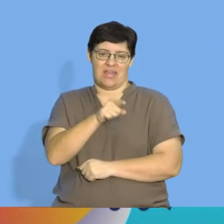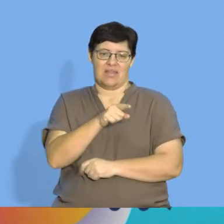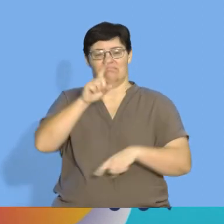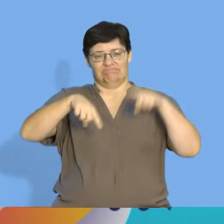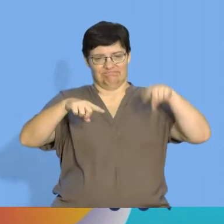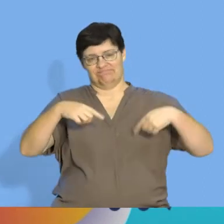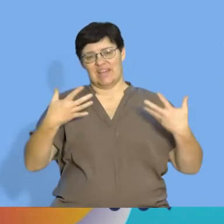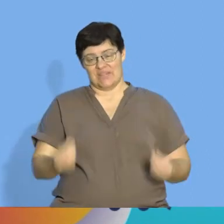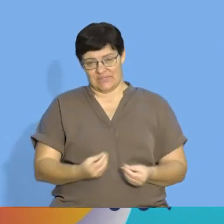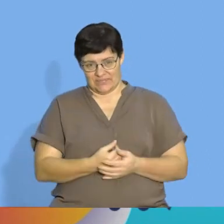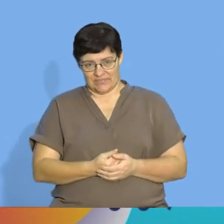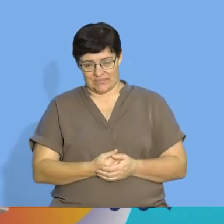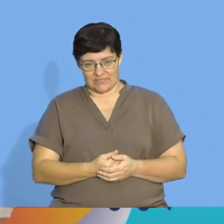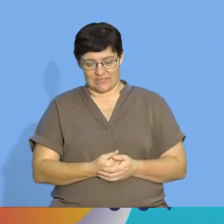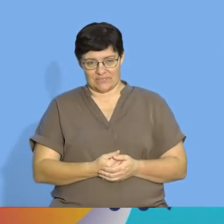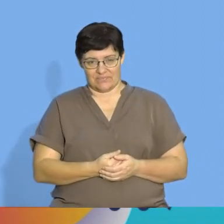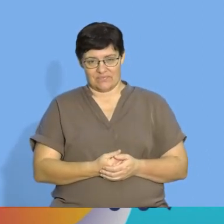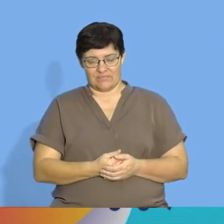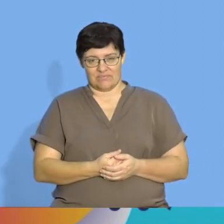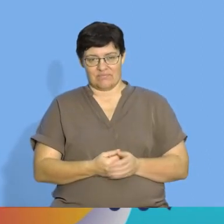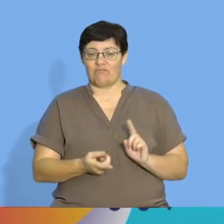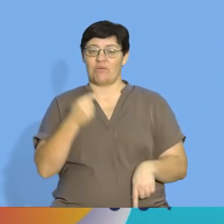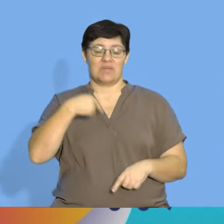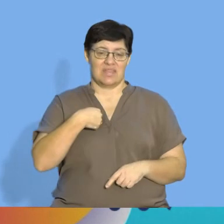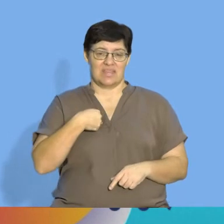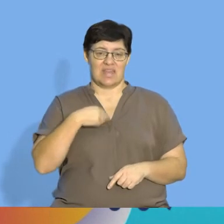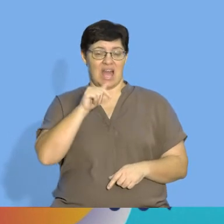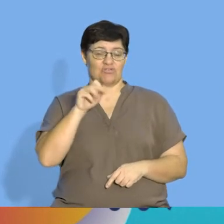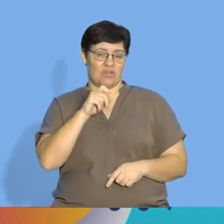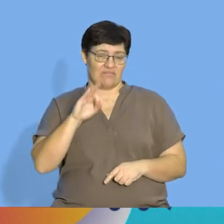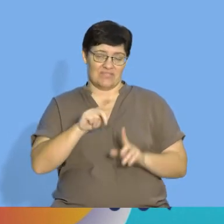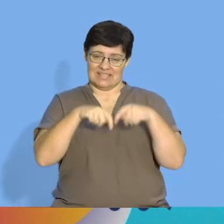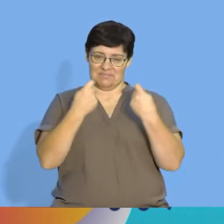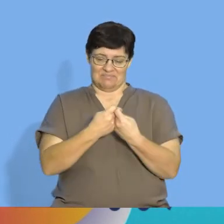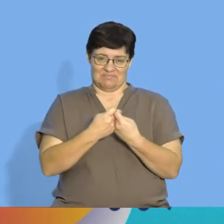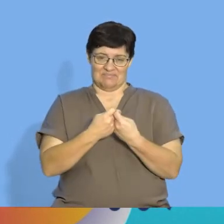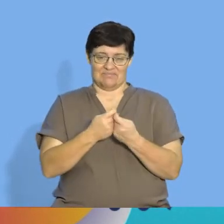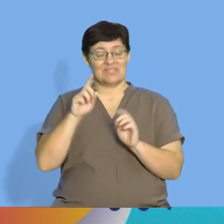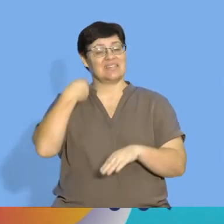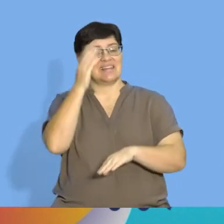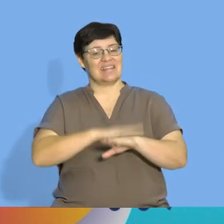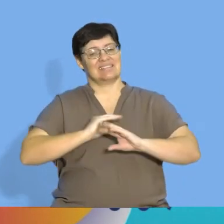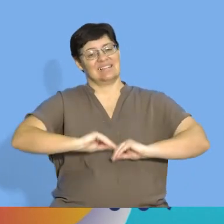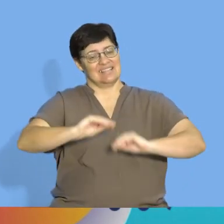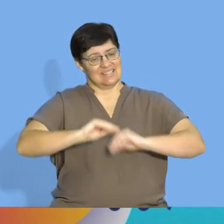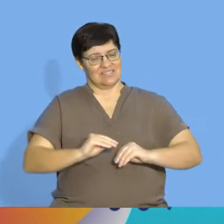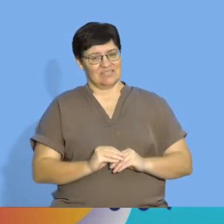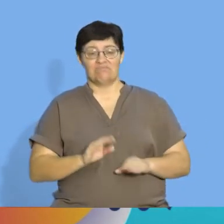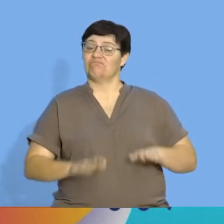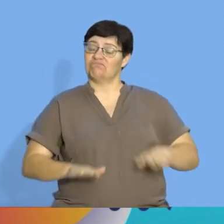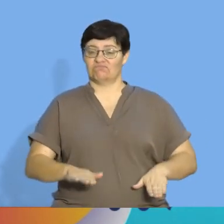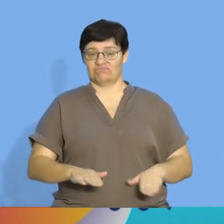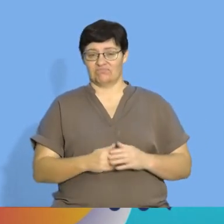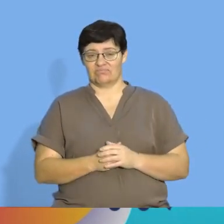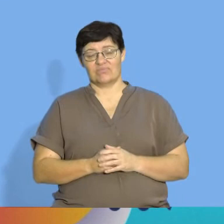occur as a result of the variances that we have identified. From me, Ashraf Patel, and the team, until